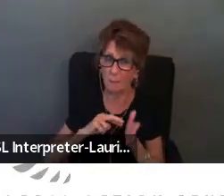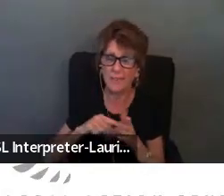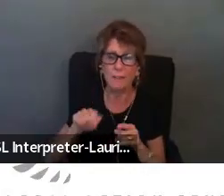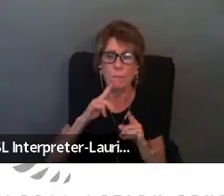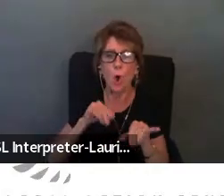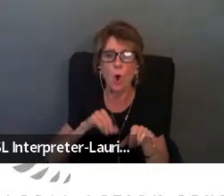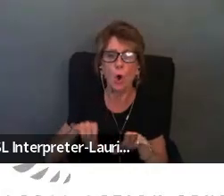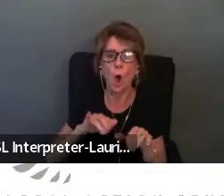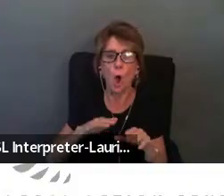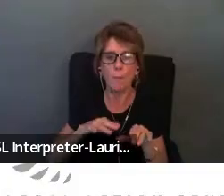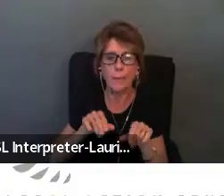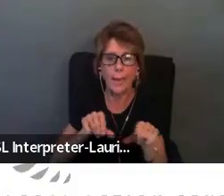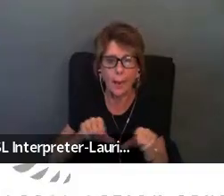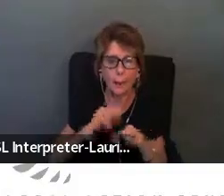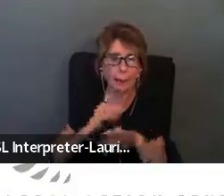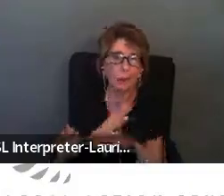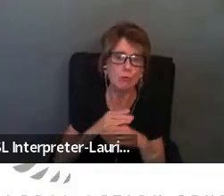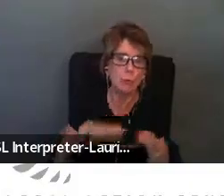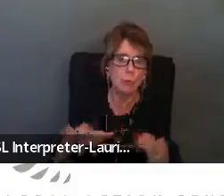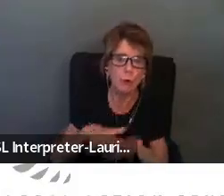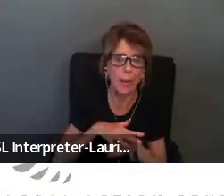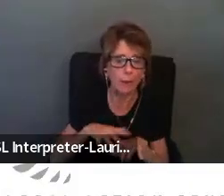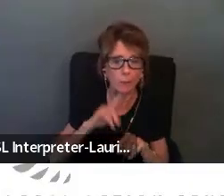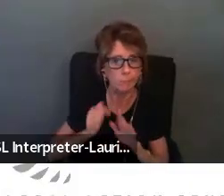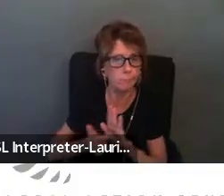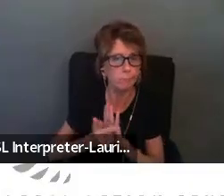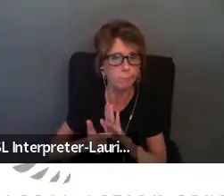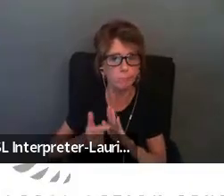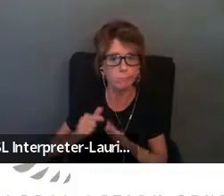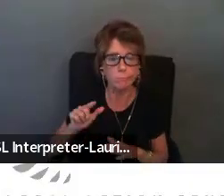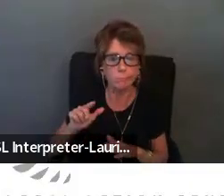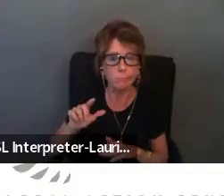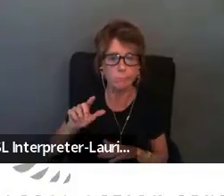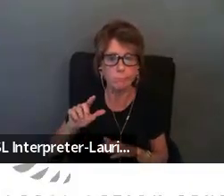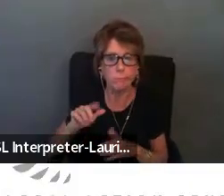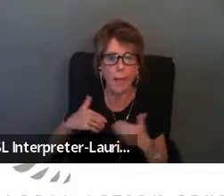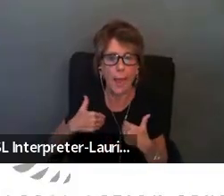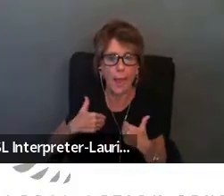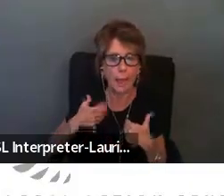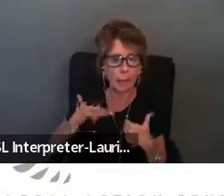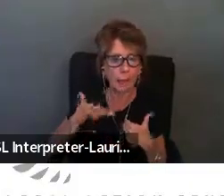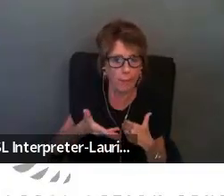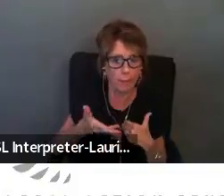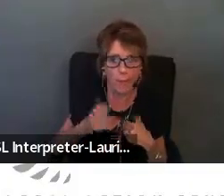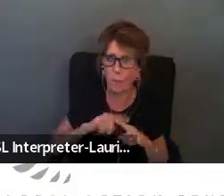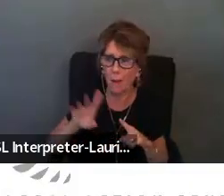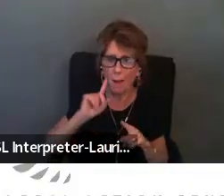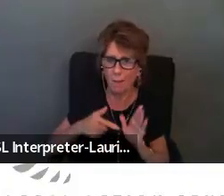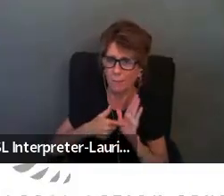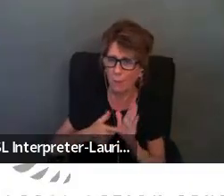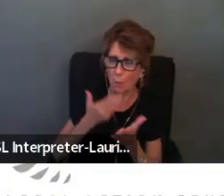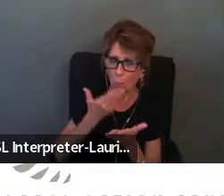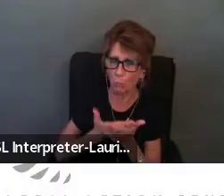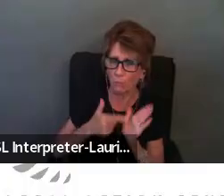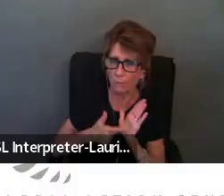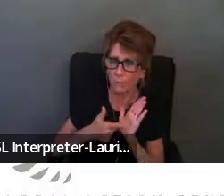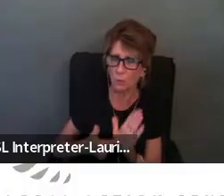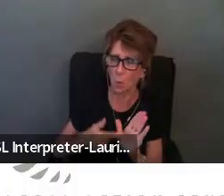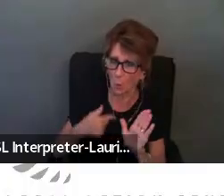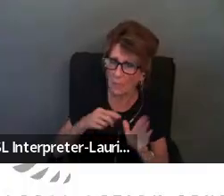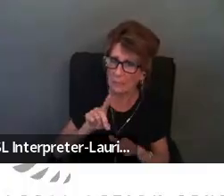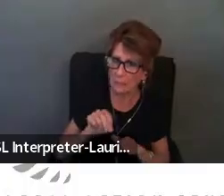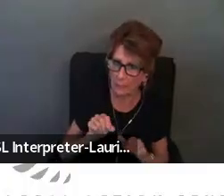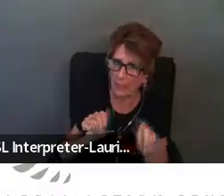having pets in the buildings at all. But once you have shown that it is a service animal and you prove your